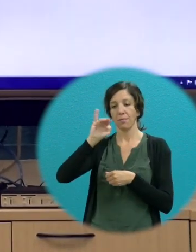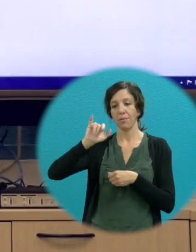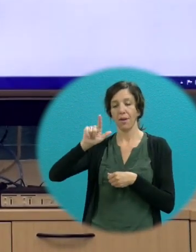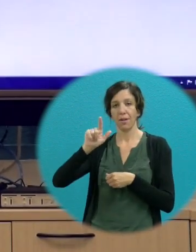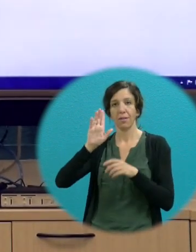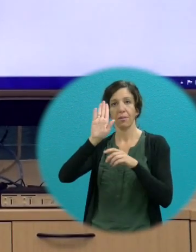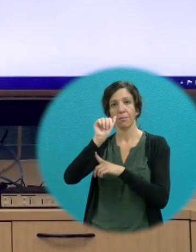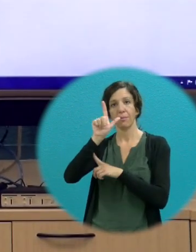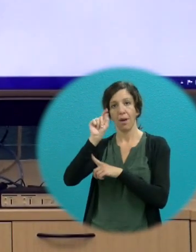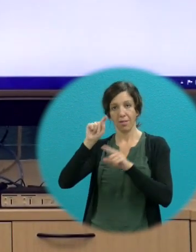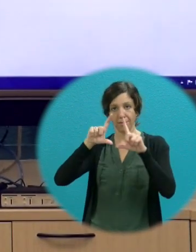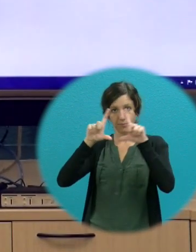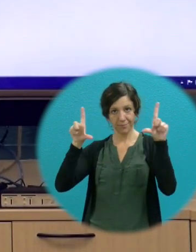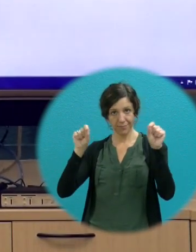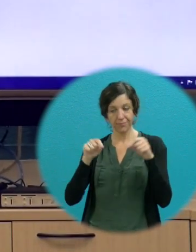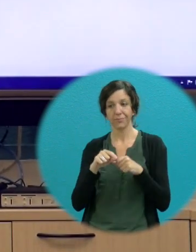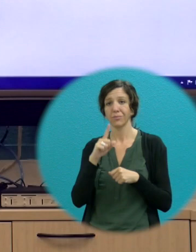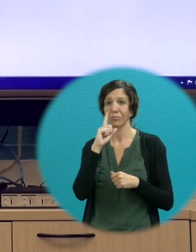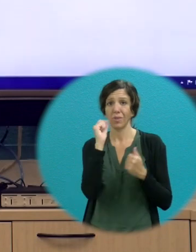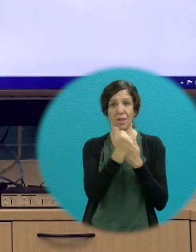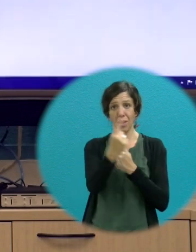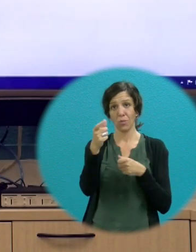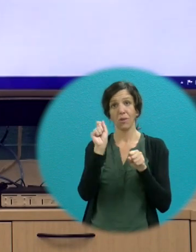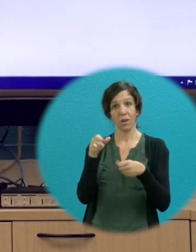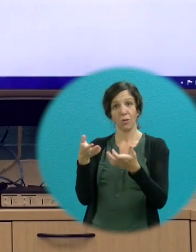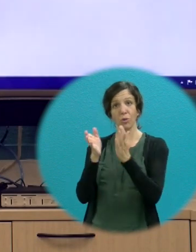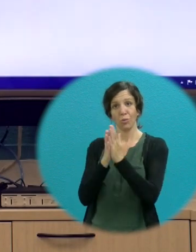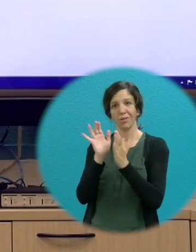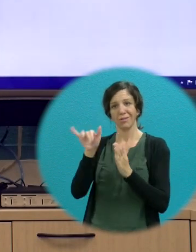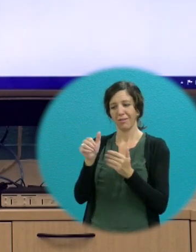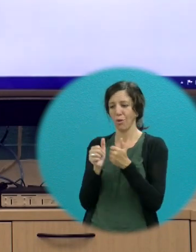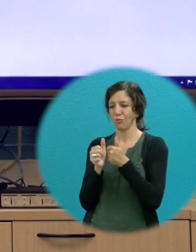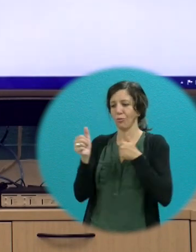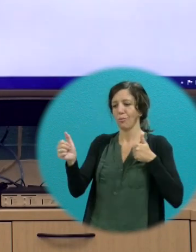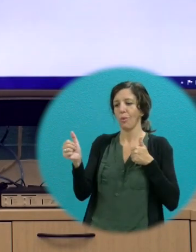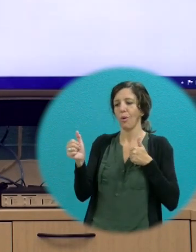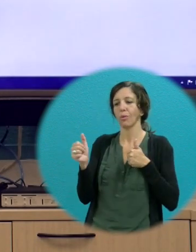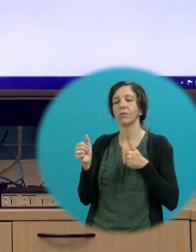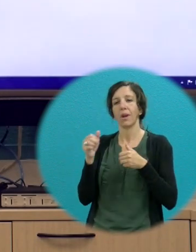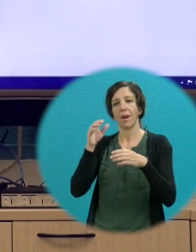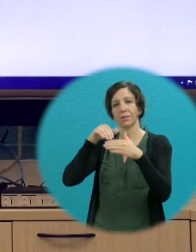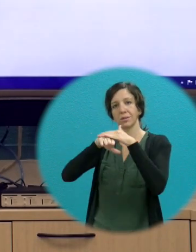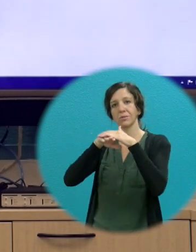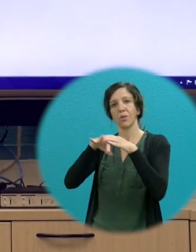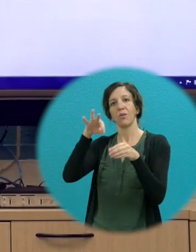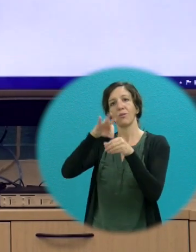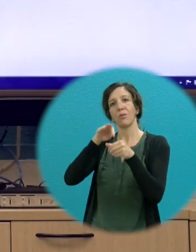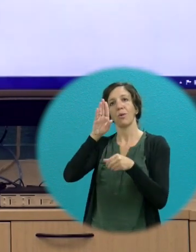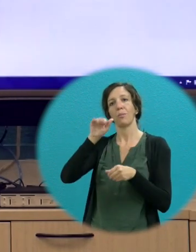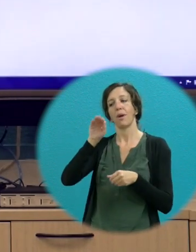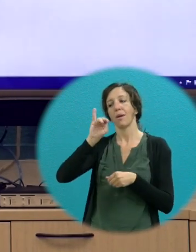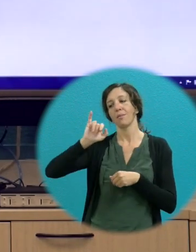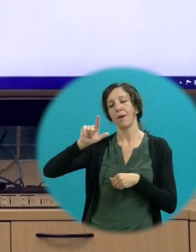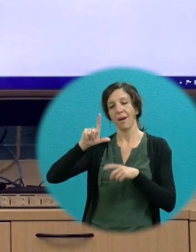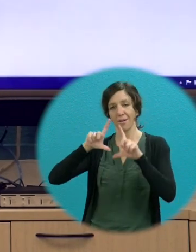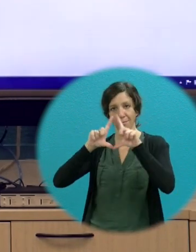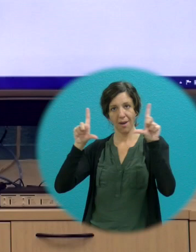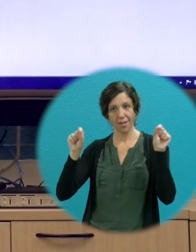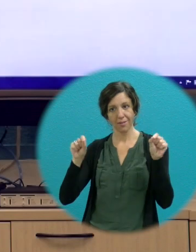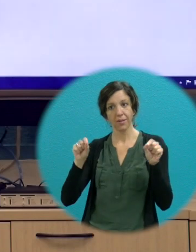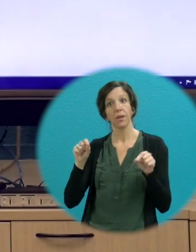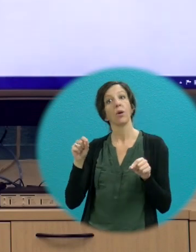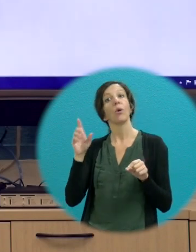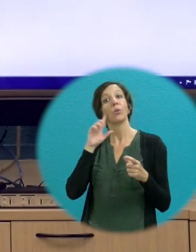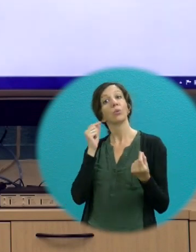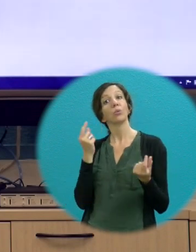anyone is welcome to request a remote accessible vote by mail ballot. The link will be sent to your